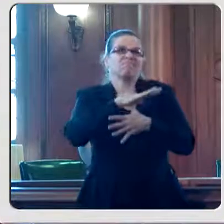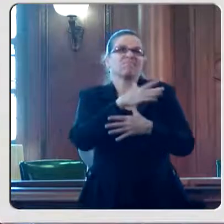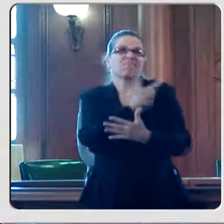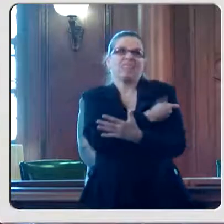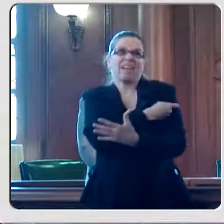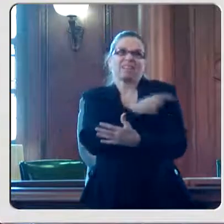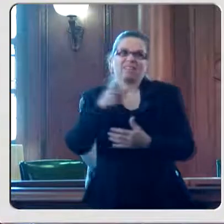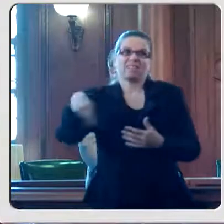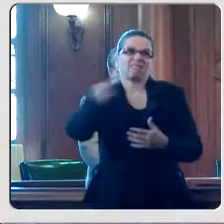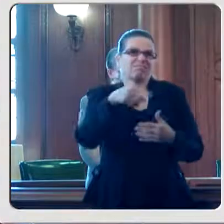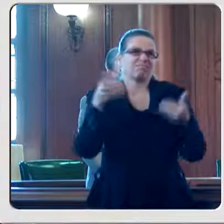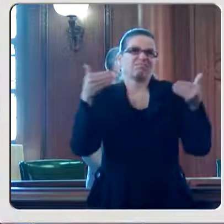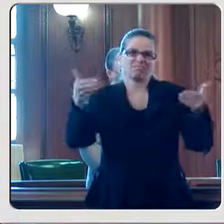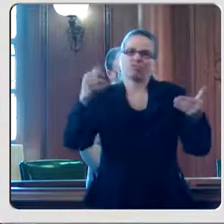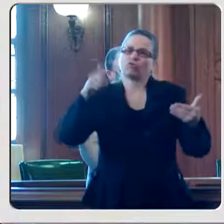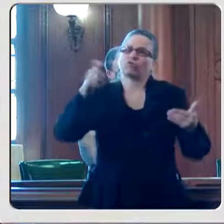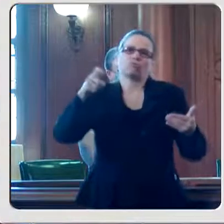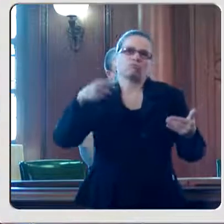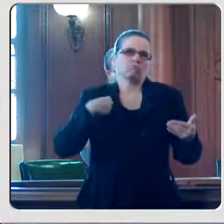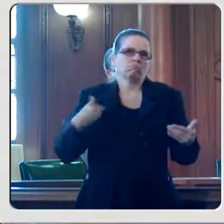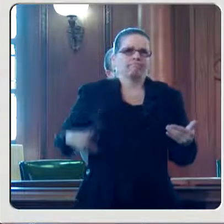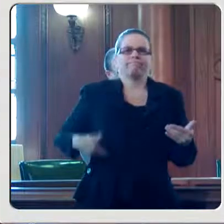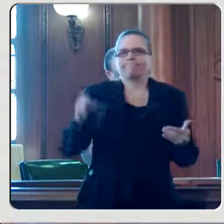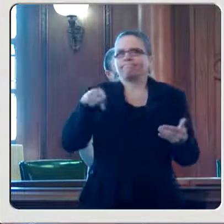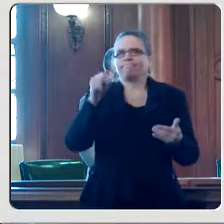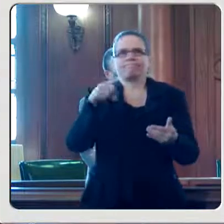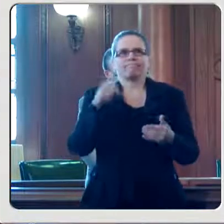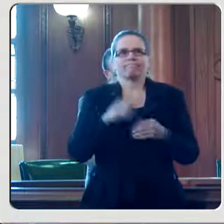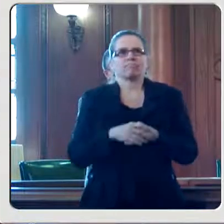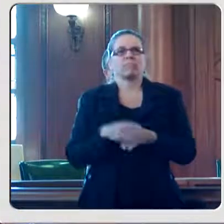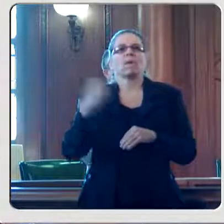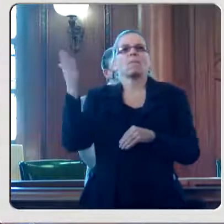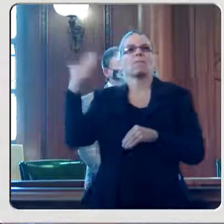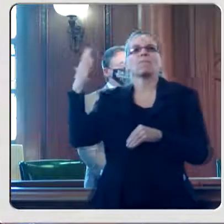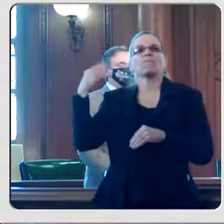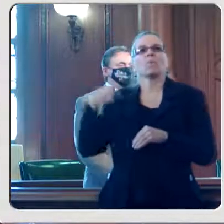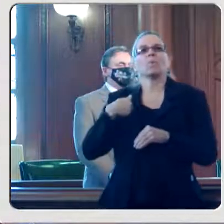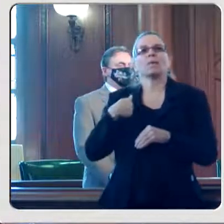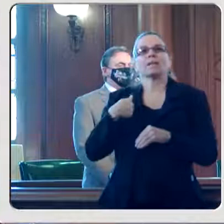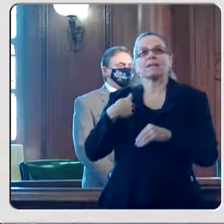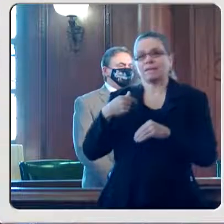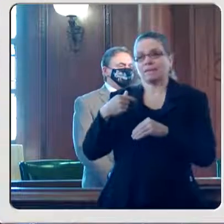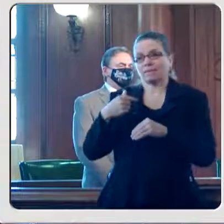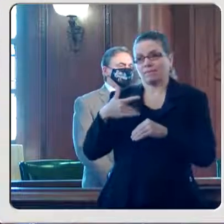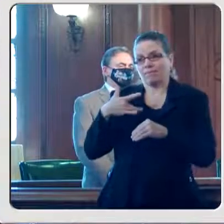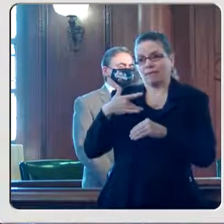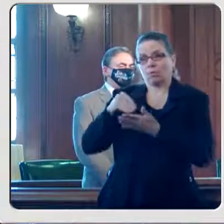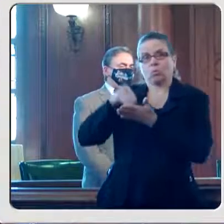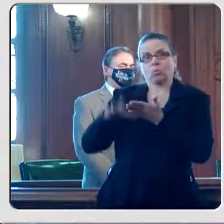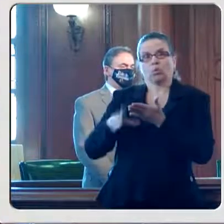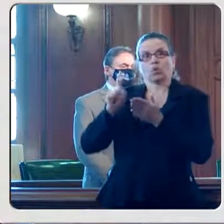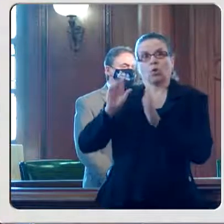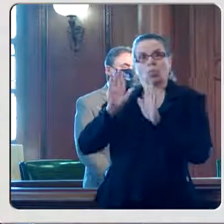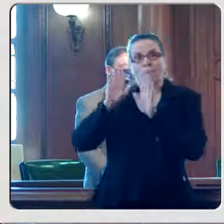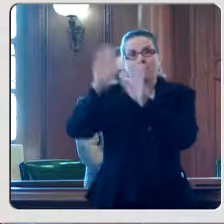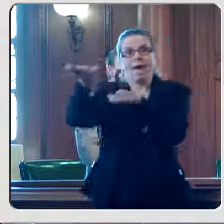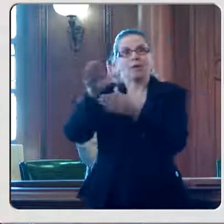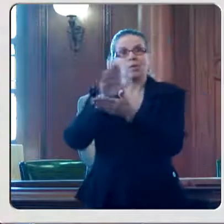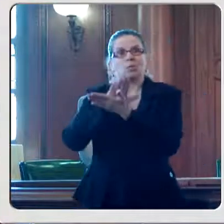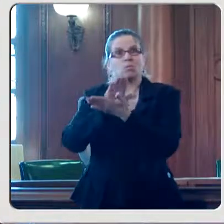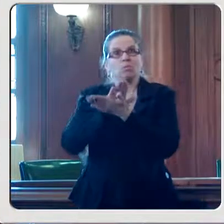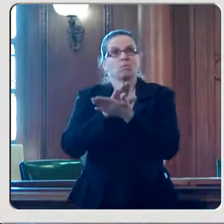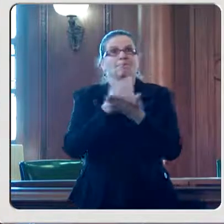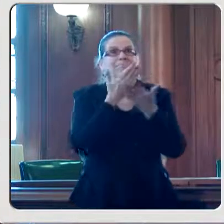get our students back in school, and we know that the data across the country is telling